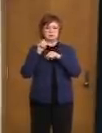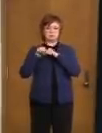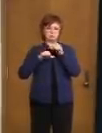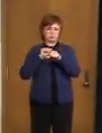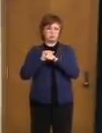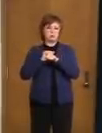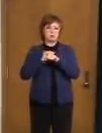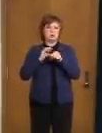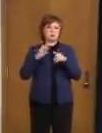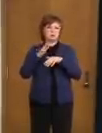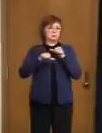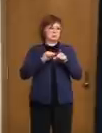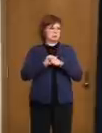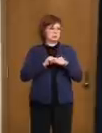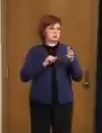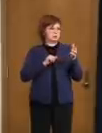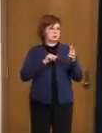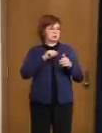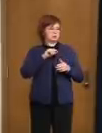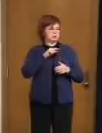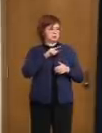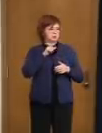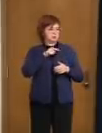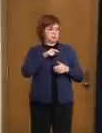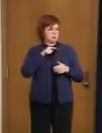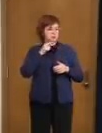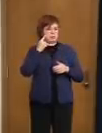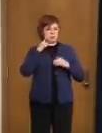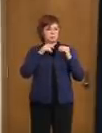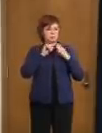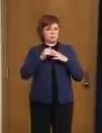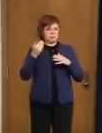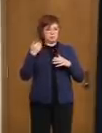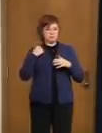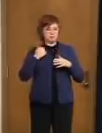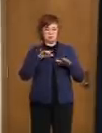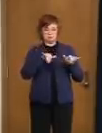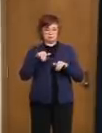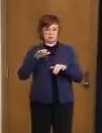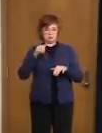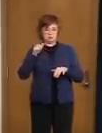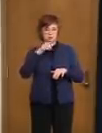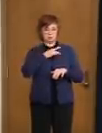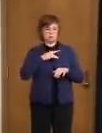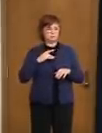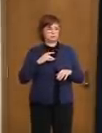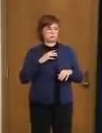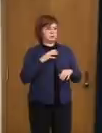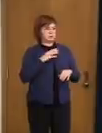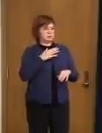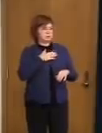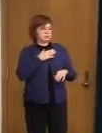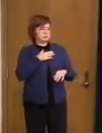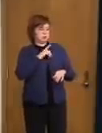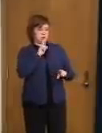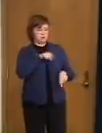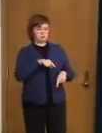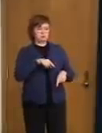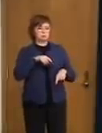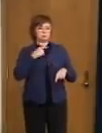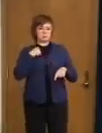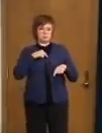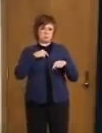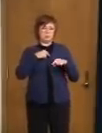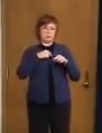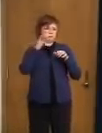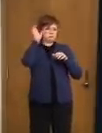pandemic. Did you consider any of those things? What we would consider is the advice that Dr. Shahab provides us with, and much of the discussion